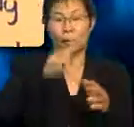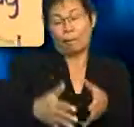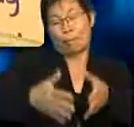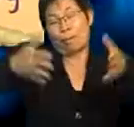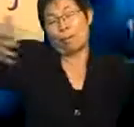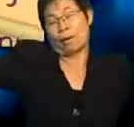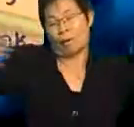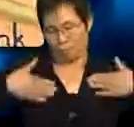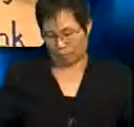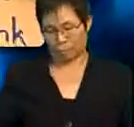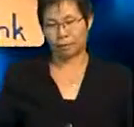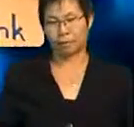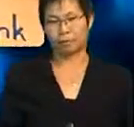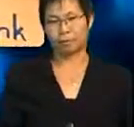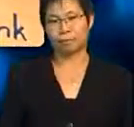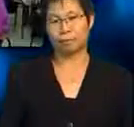A big body.